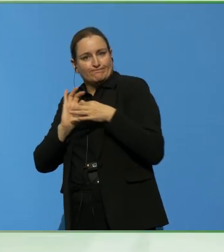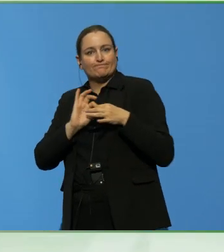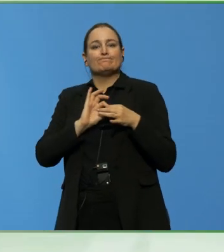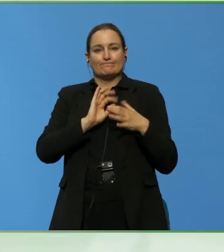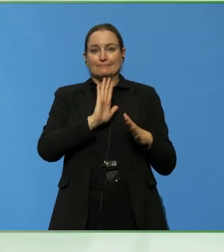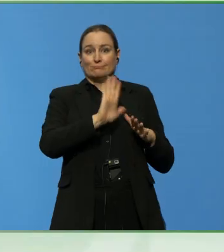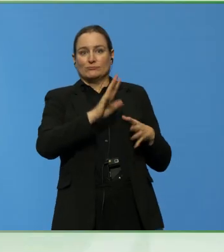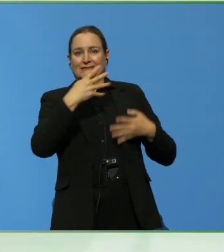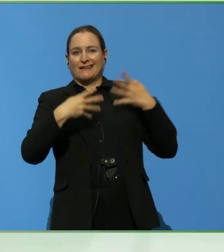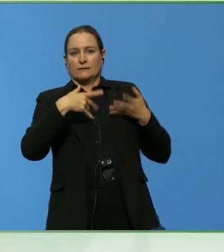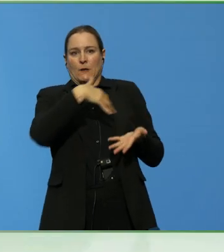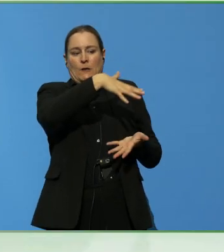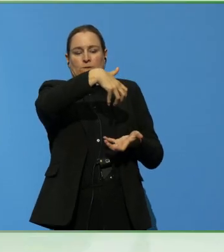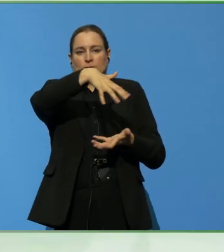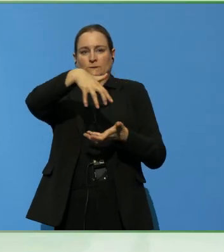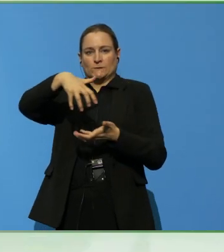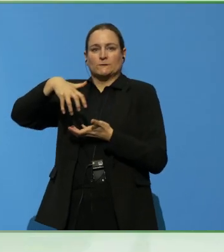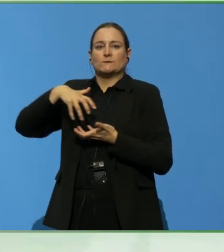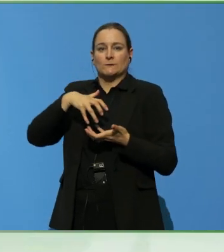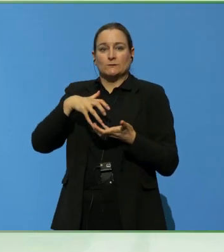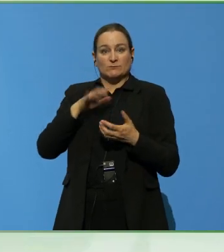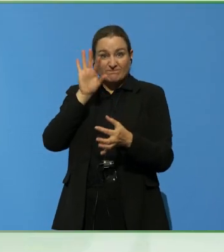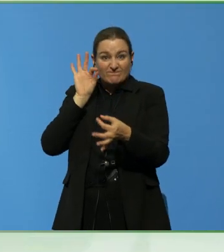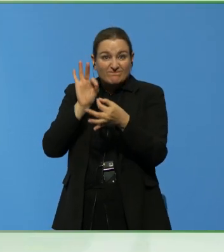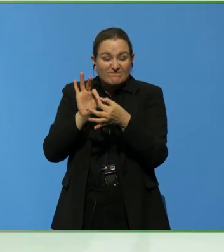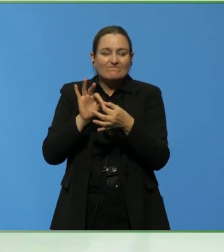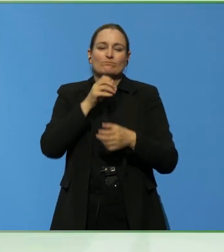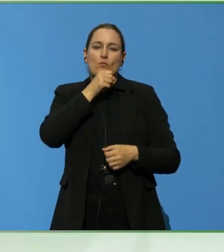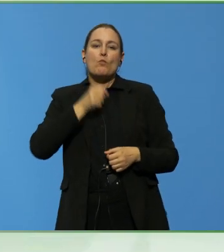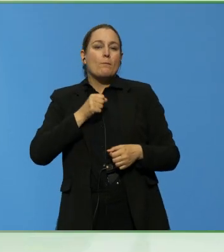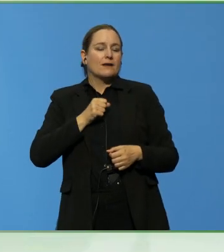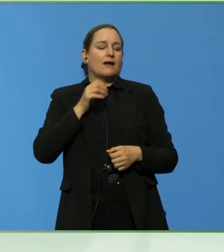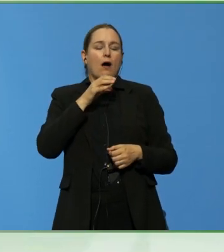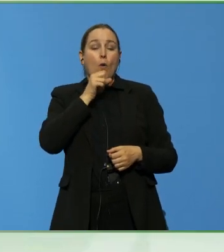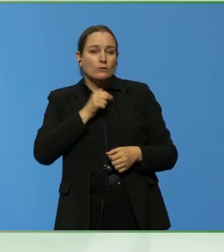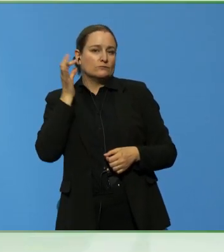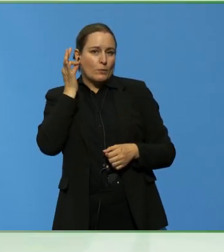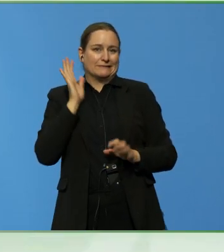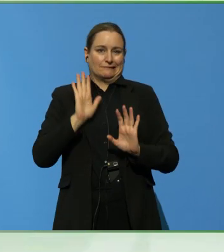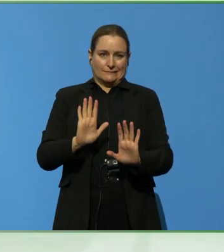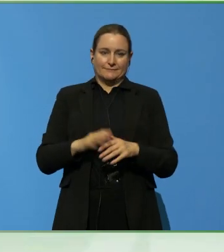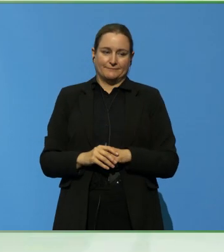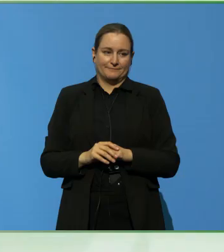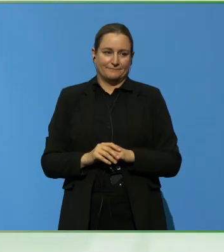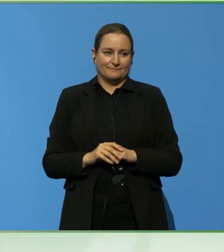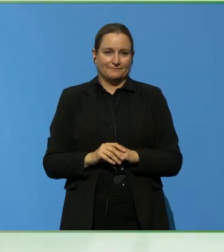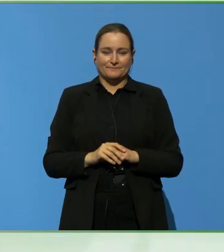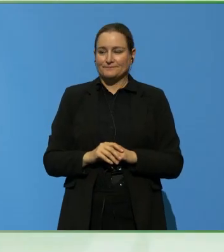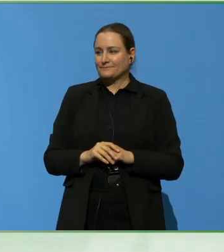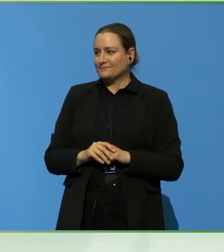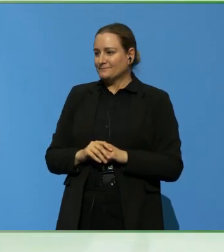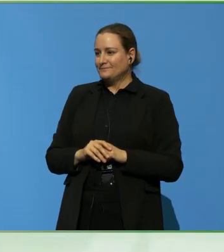with disability who are older women. Yeah, thank you. Thank you so much, and thank you for your question also.